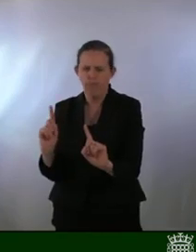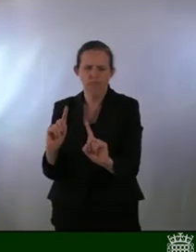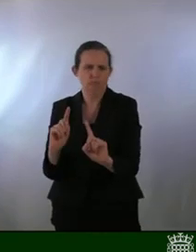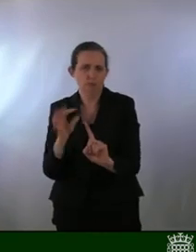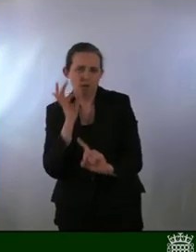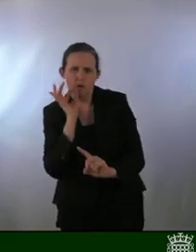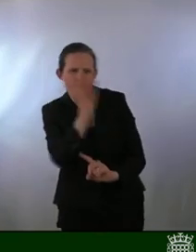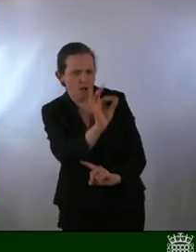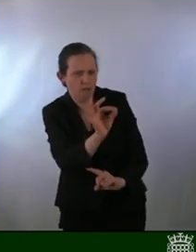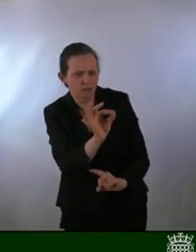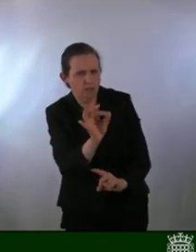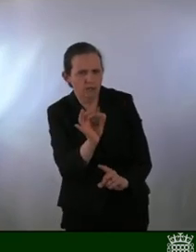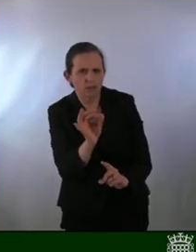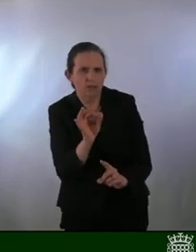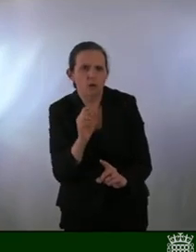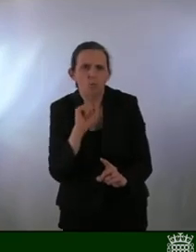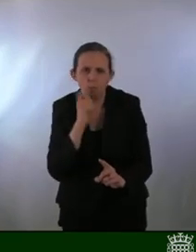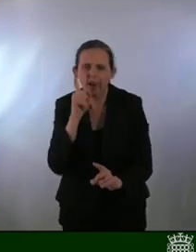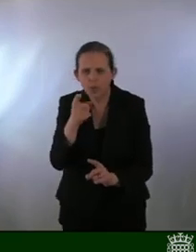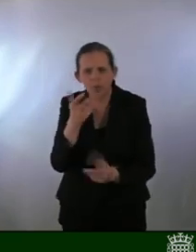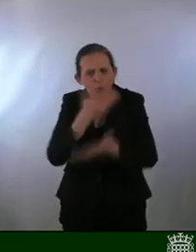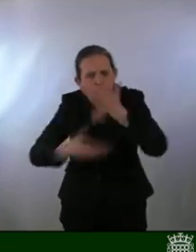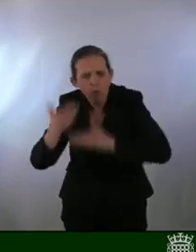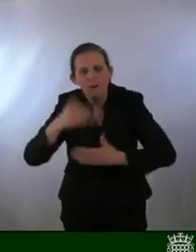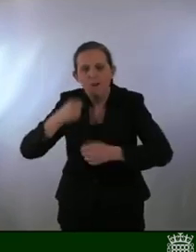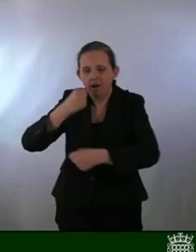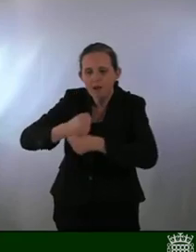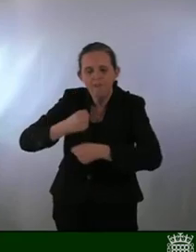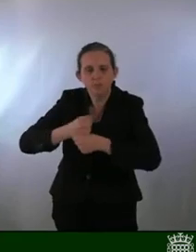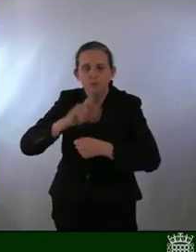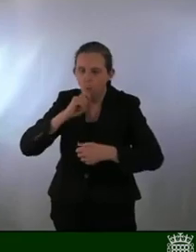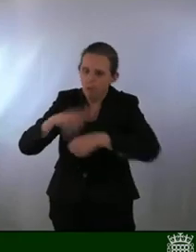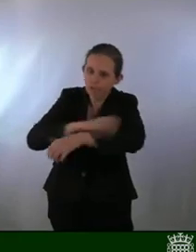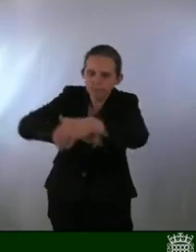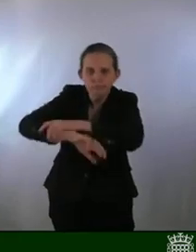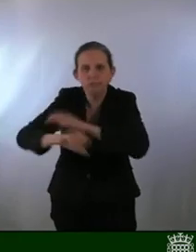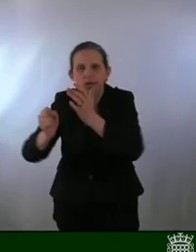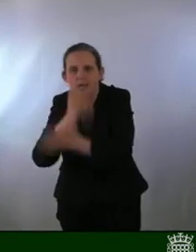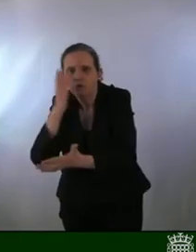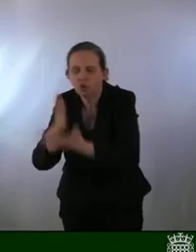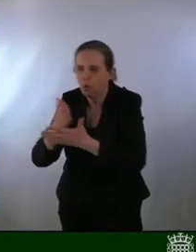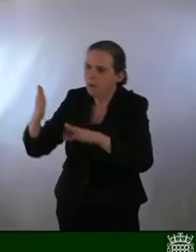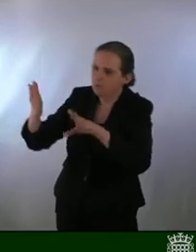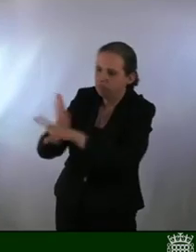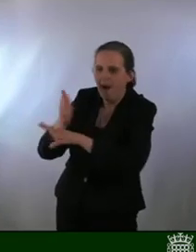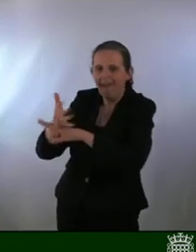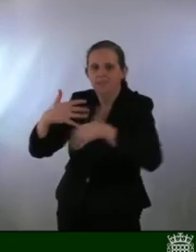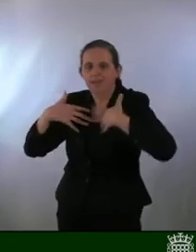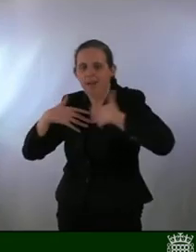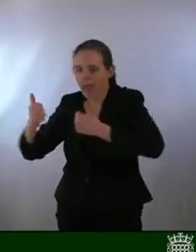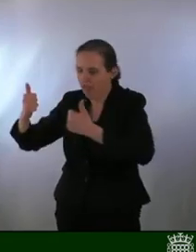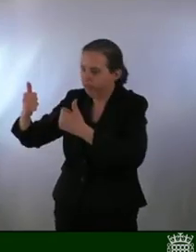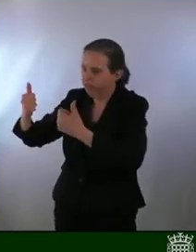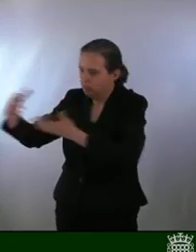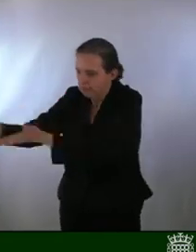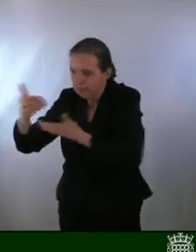outline measures that the government will take to ensure that we put private health, that we put public